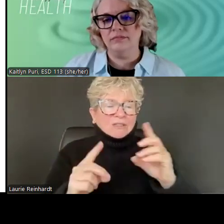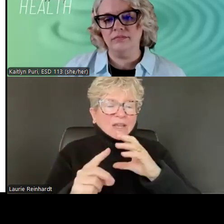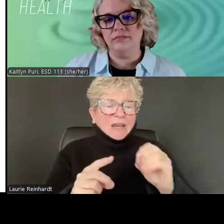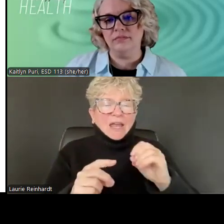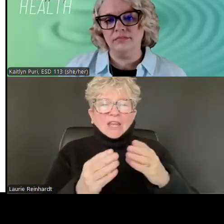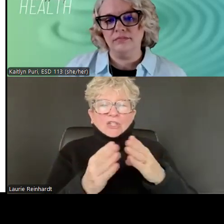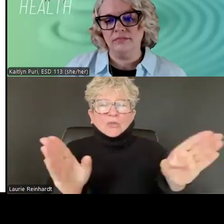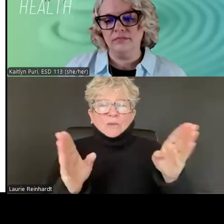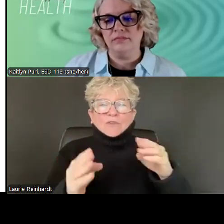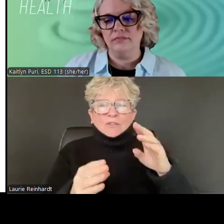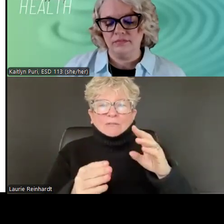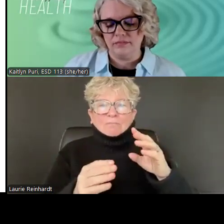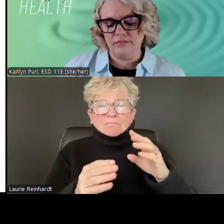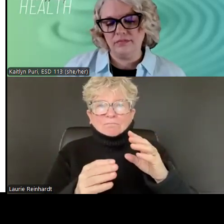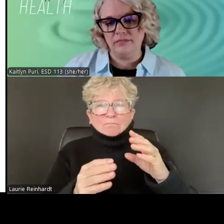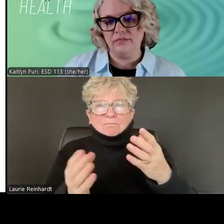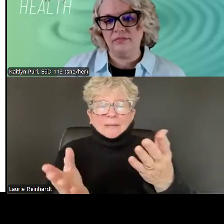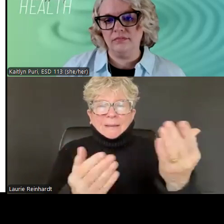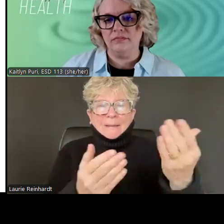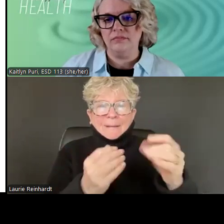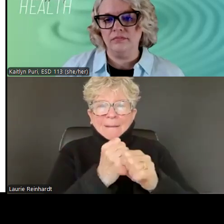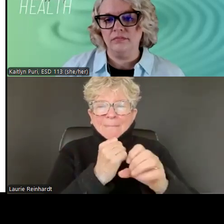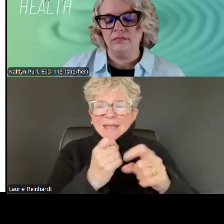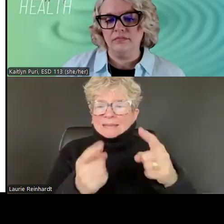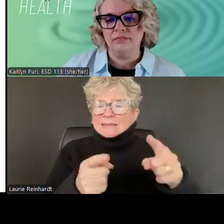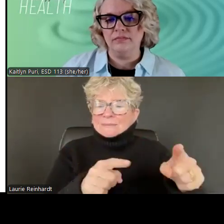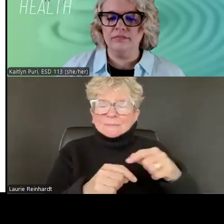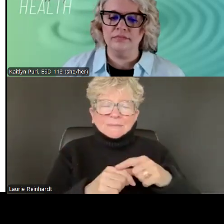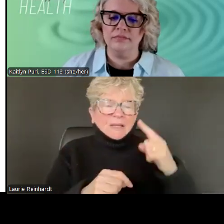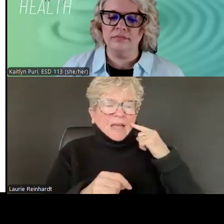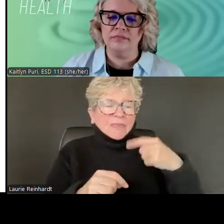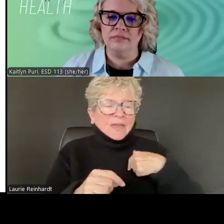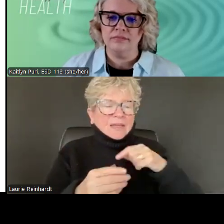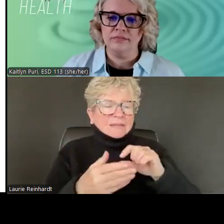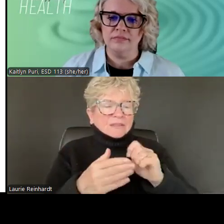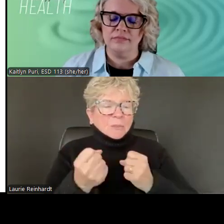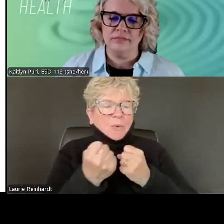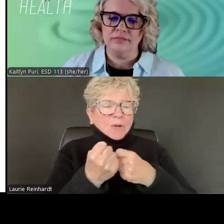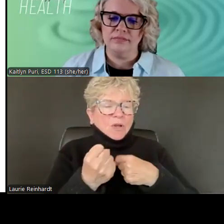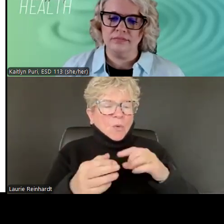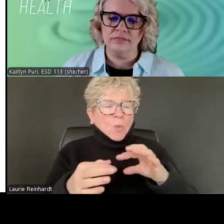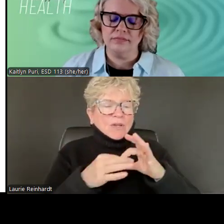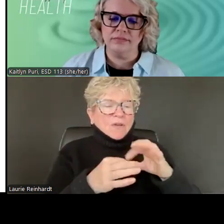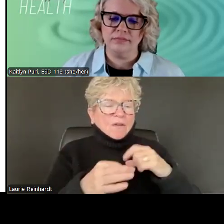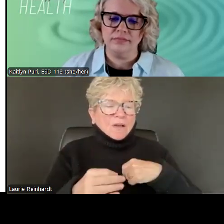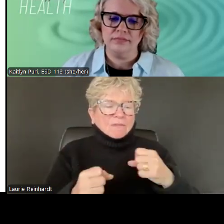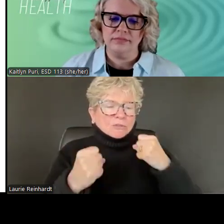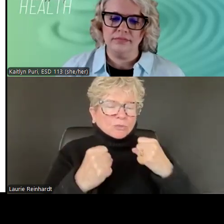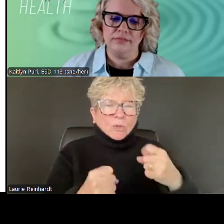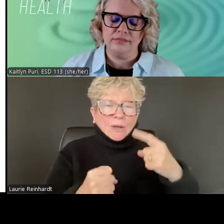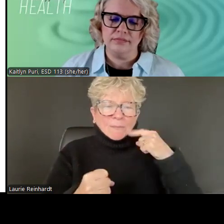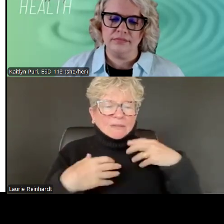support the implementation and coordination of a robust mental health literacy program within the school and